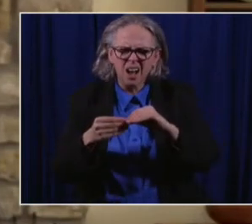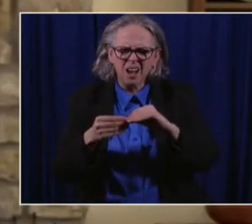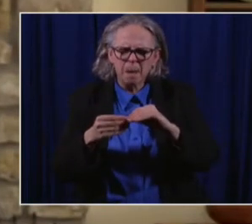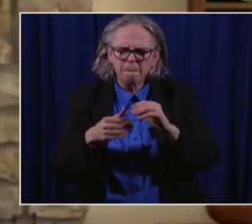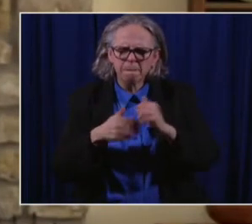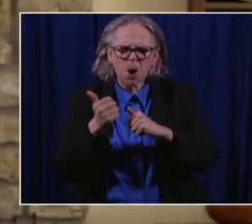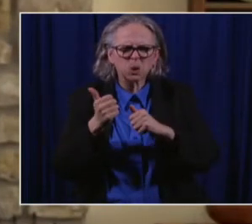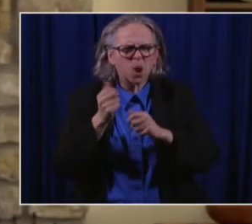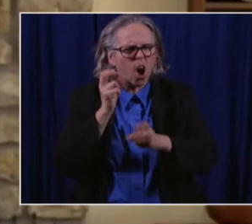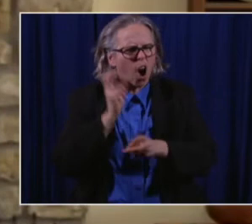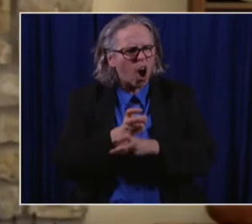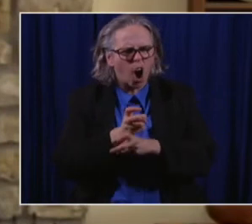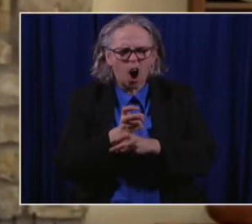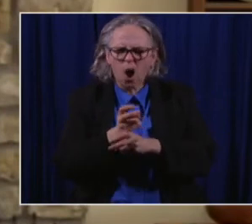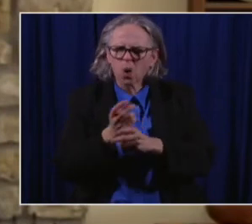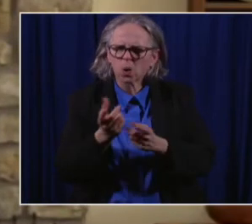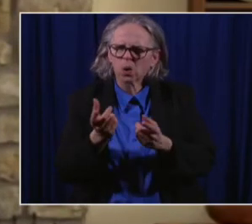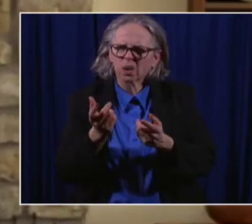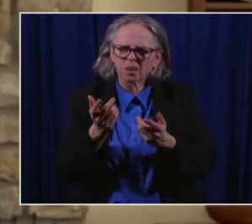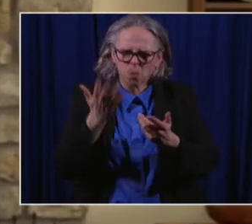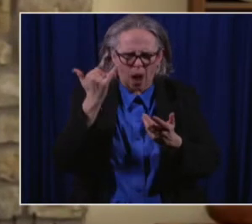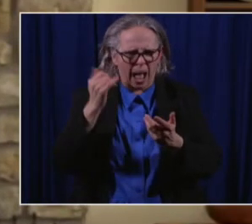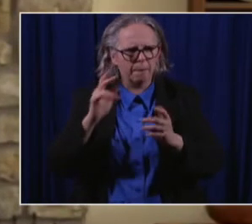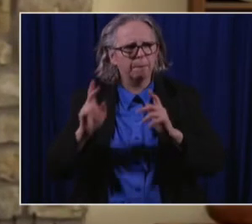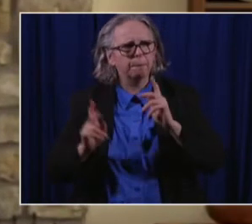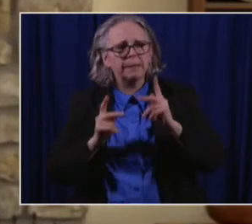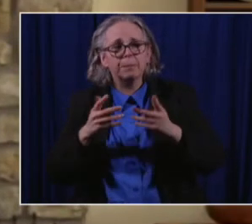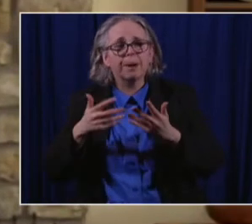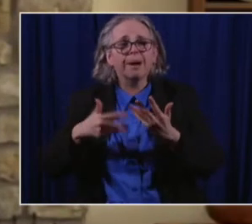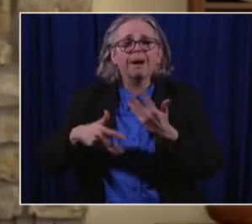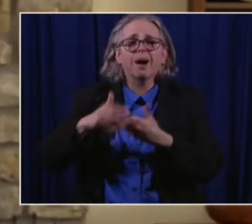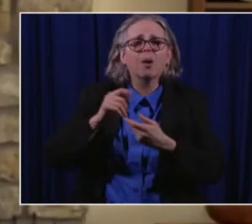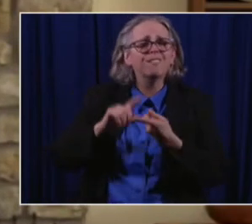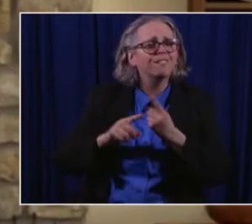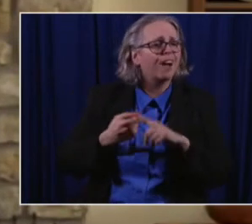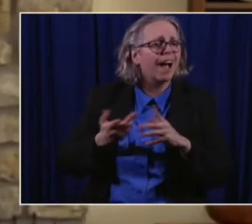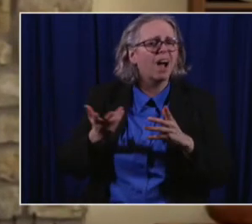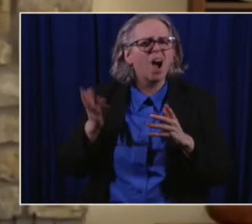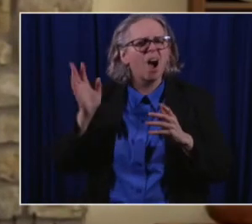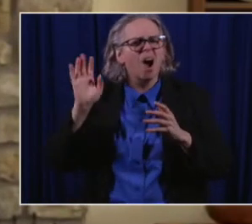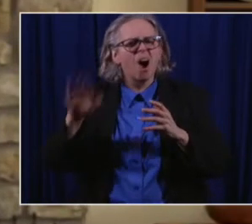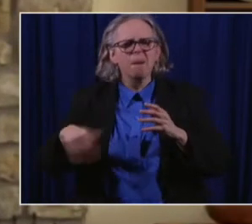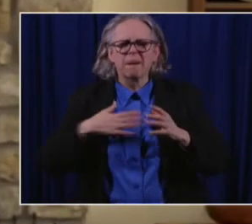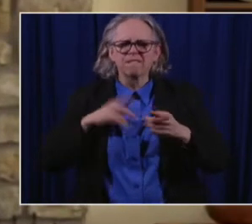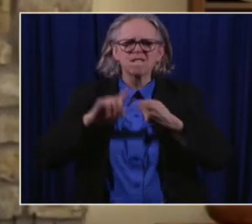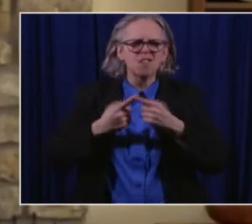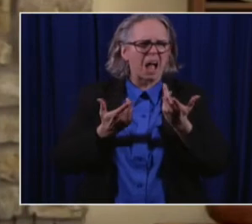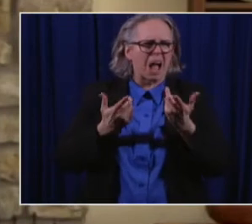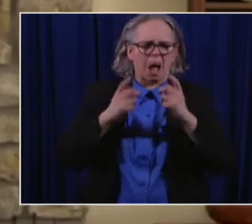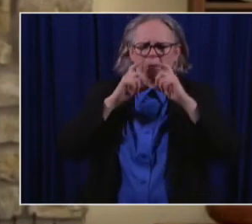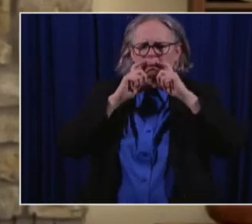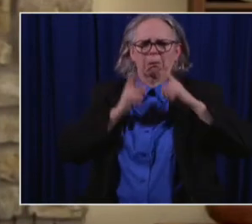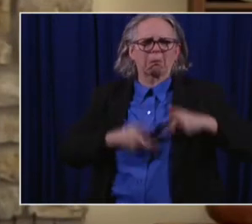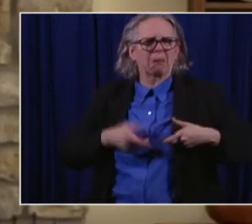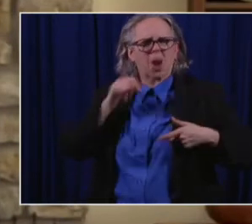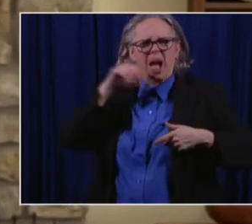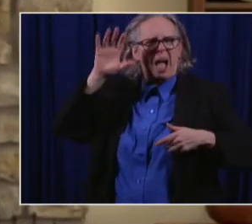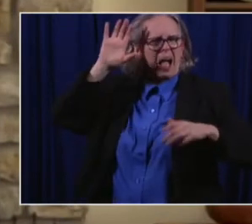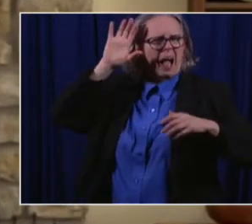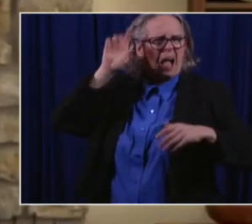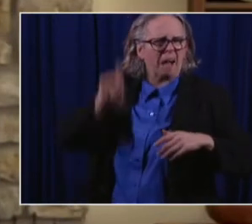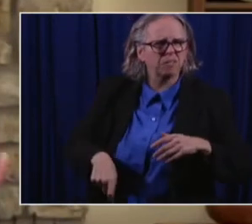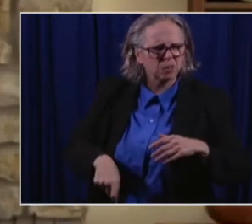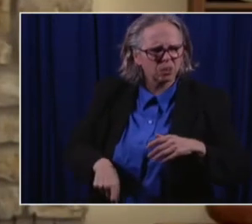that people, when they're with friends, they let down their guard. They think if I go out to the store, I'll put a mask